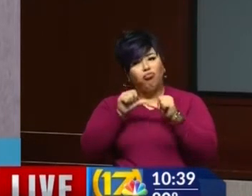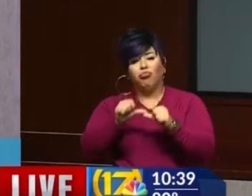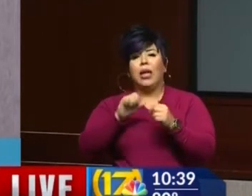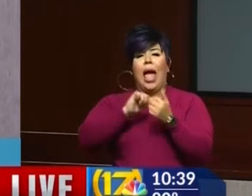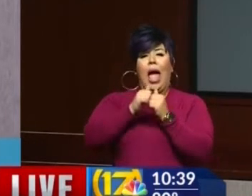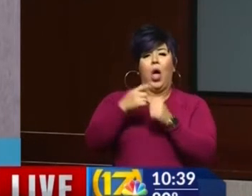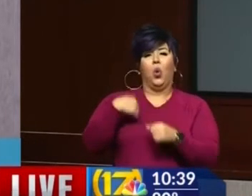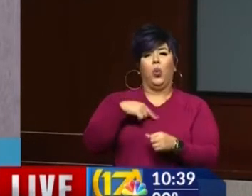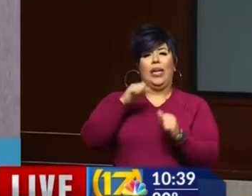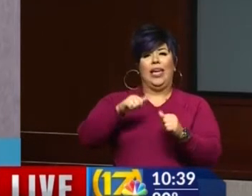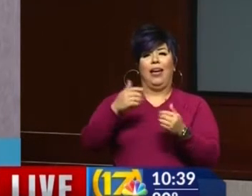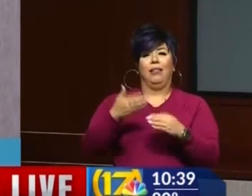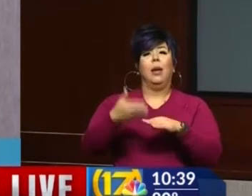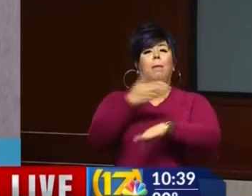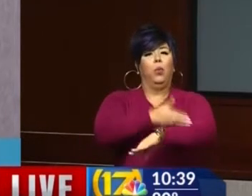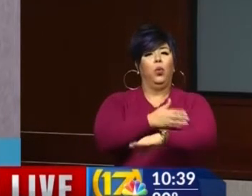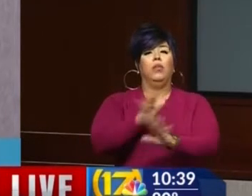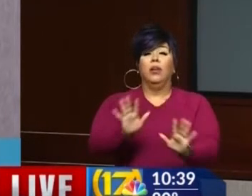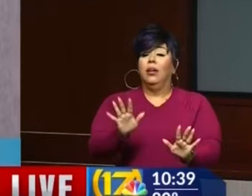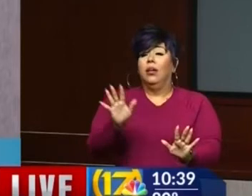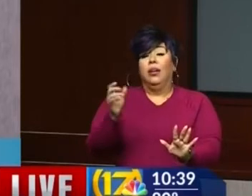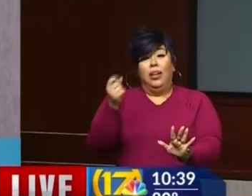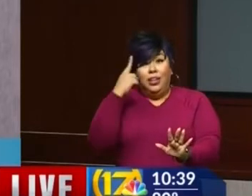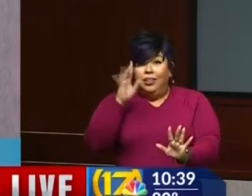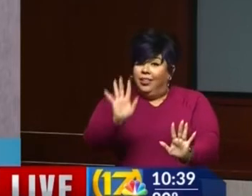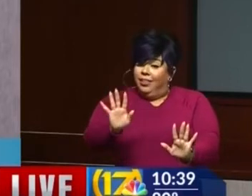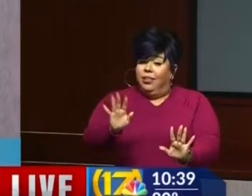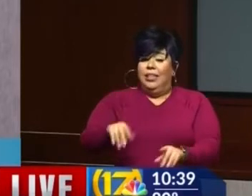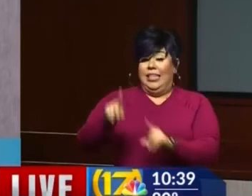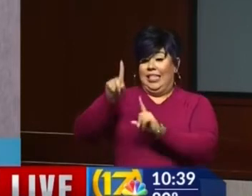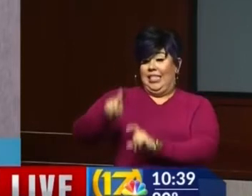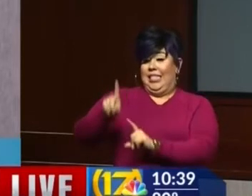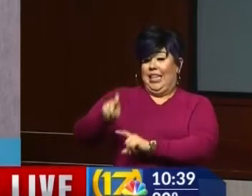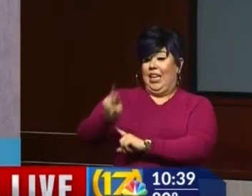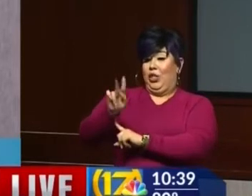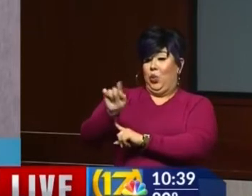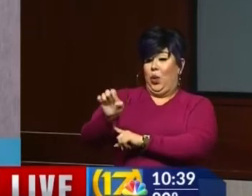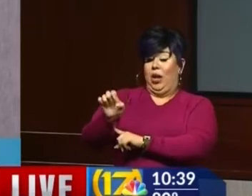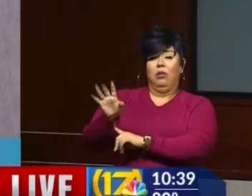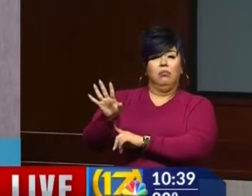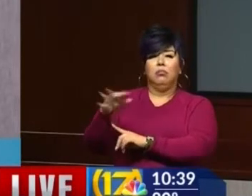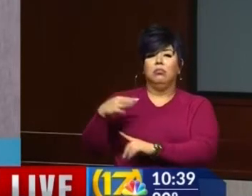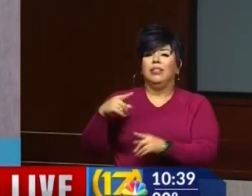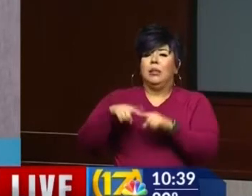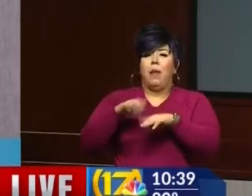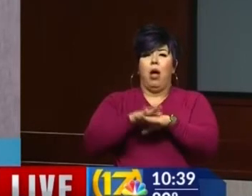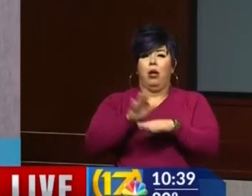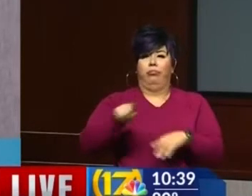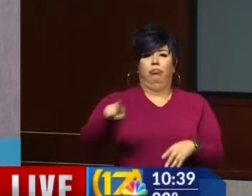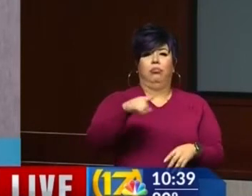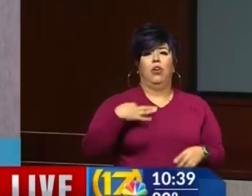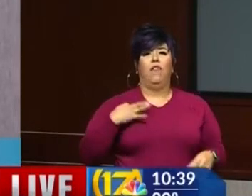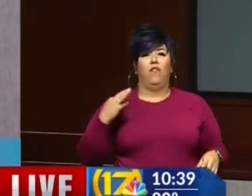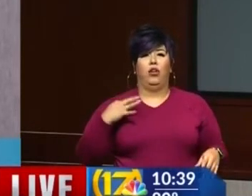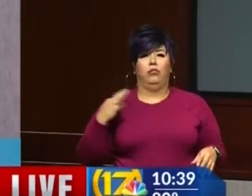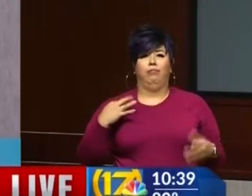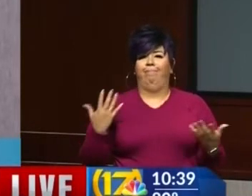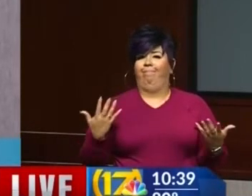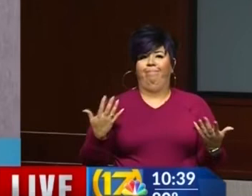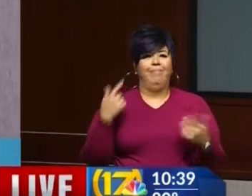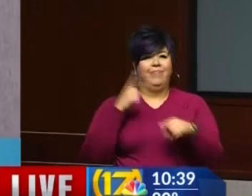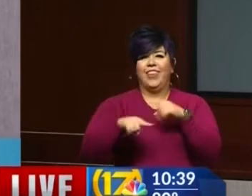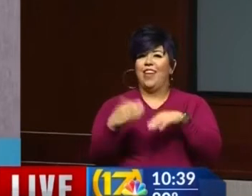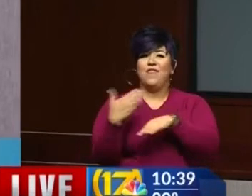might be able to do that better. You know, keep in mind, this is a voluntary action, individual action. We cannot force people to go get